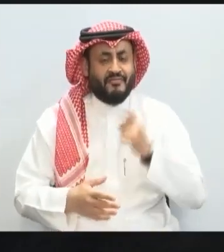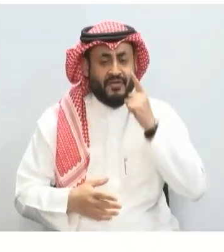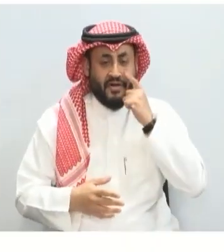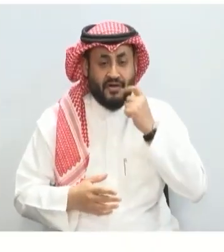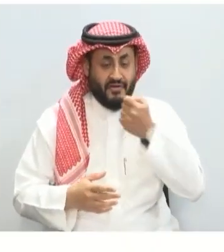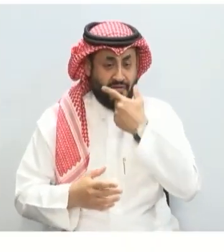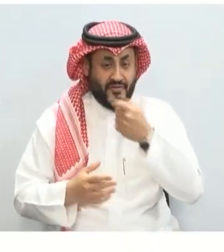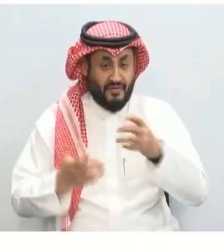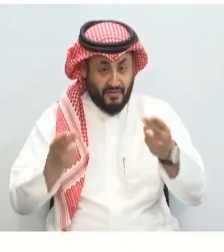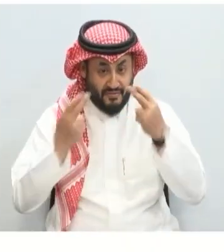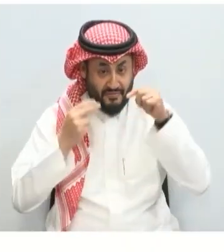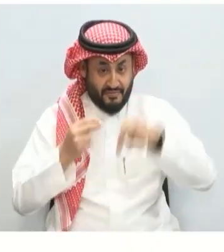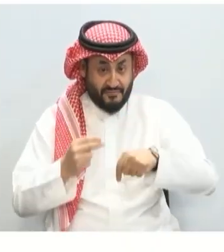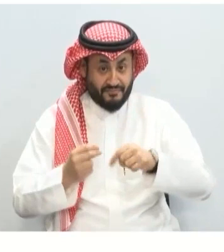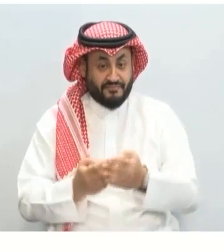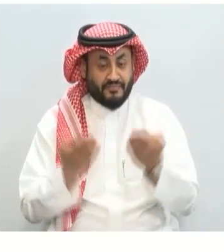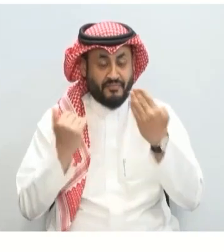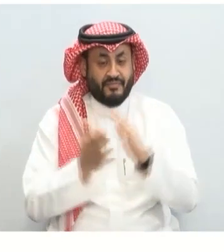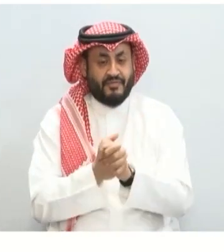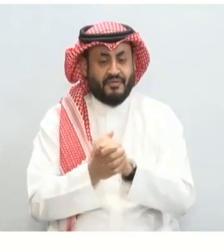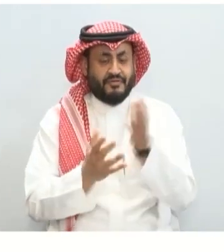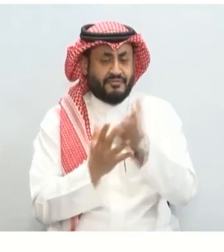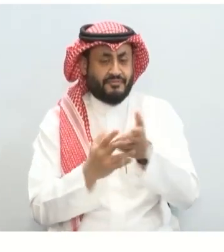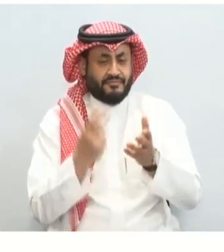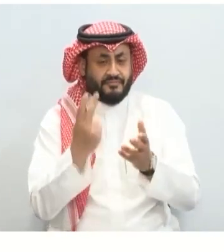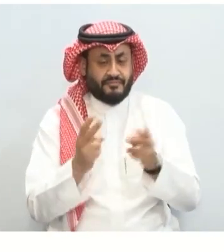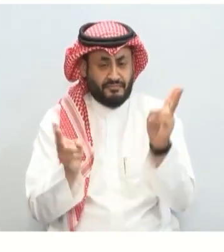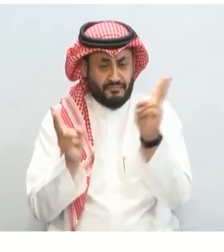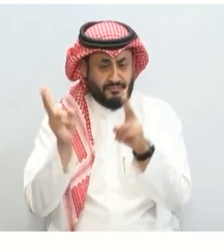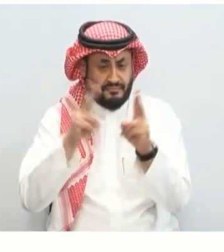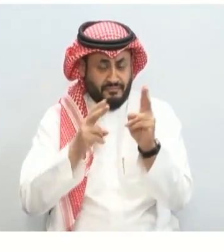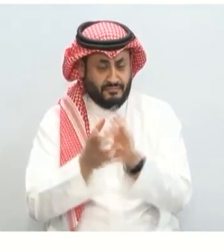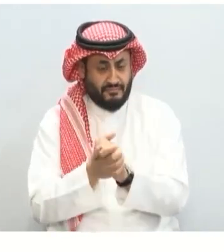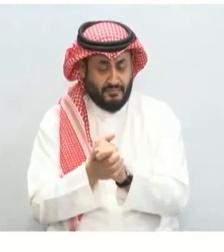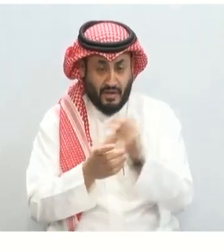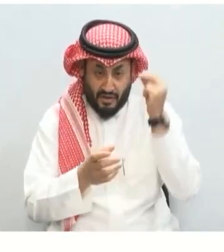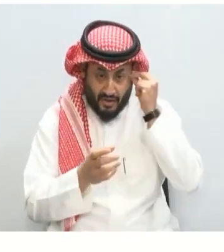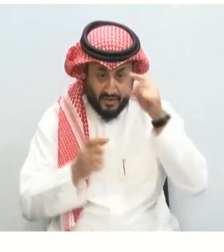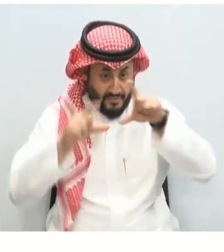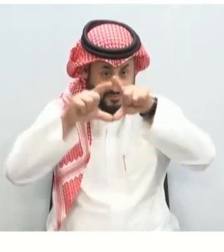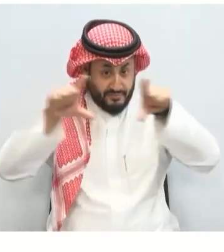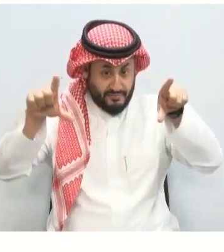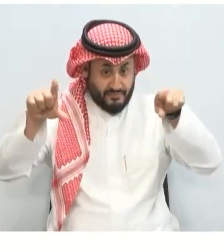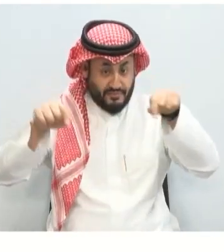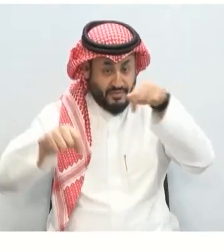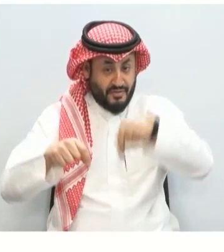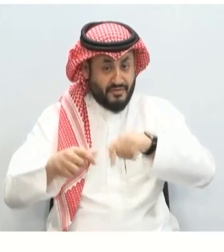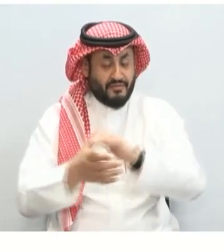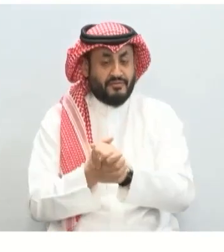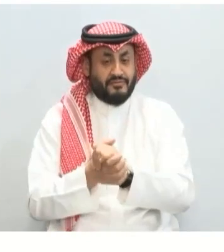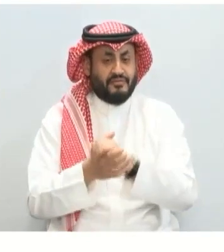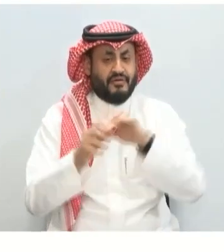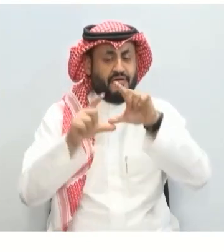lesson, which is the Unit 2 conversation. Of course, I think you know the theme or the, some of